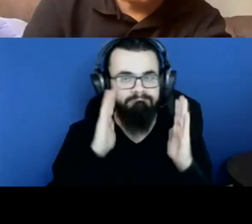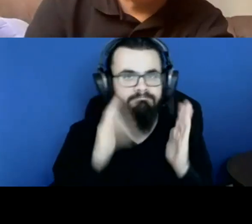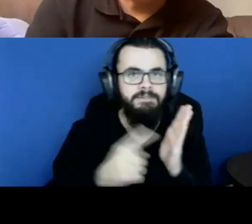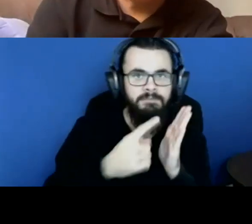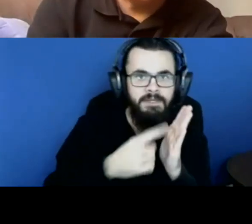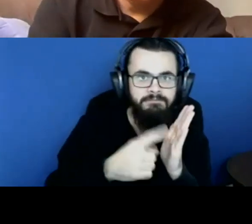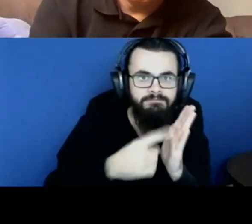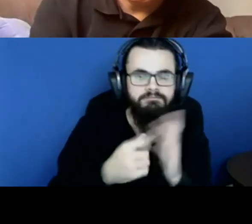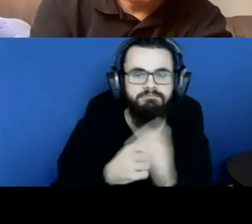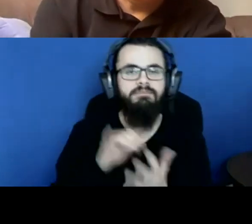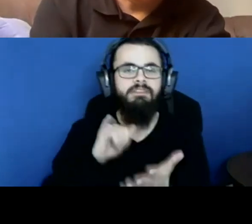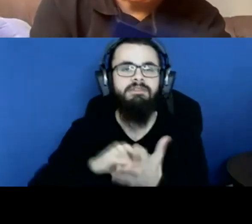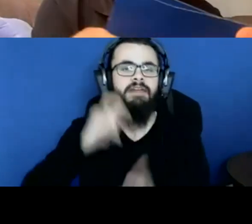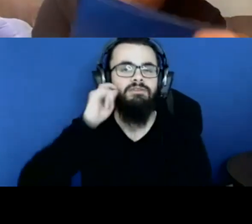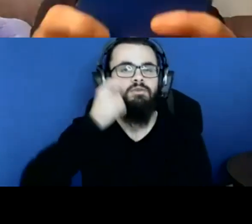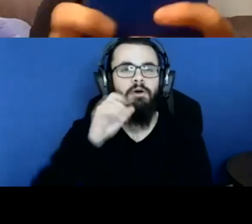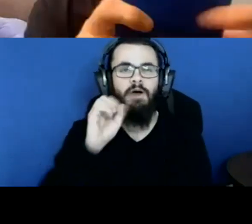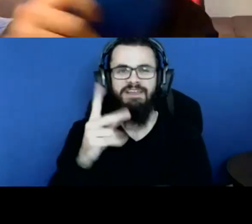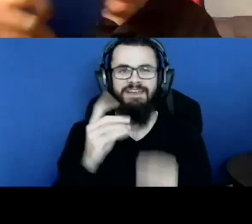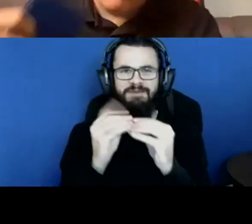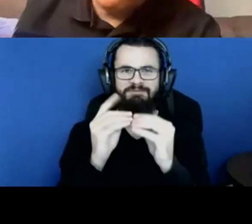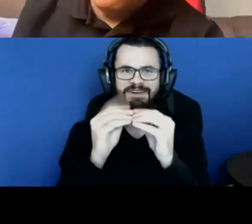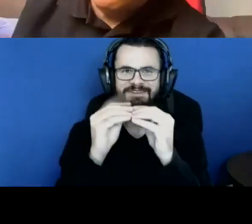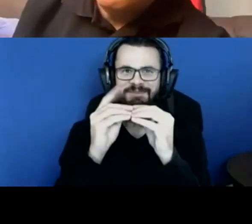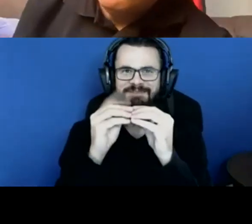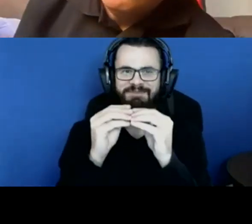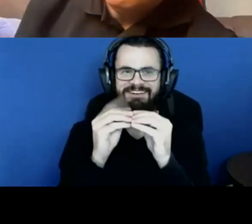thing I want to show. I've heard a lot of